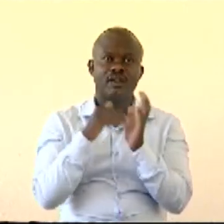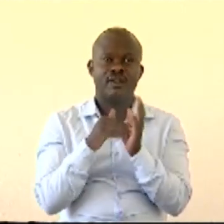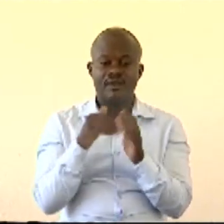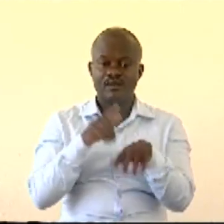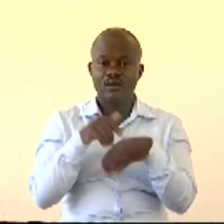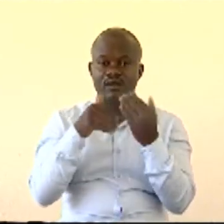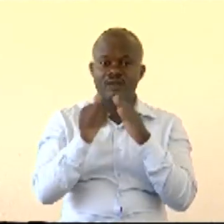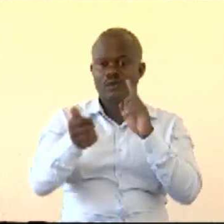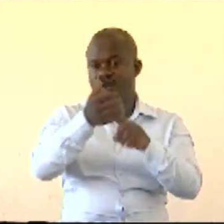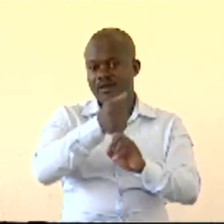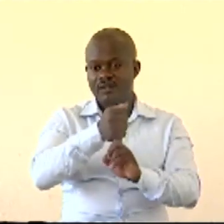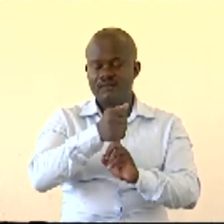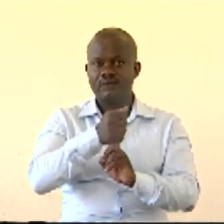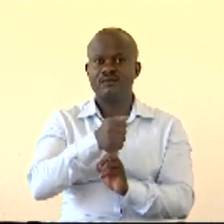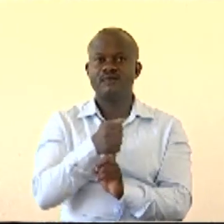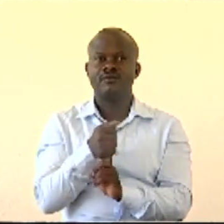get?